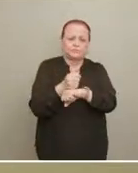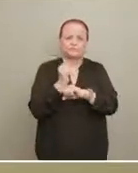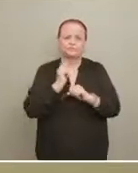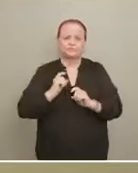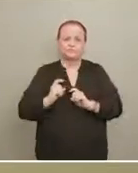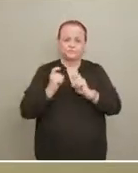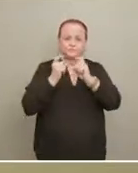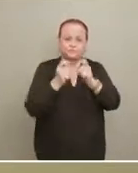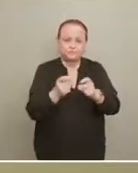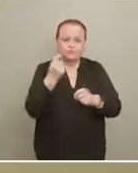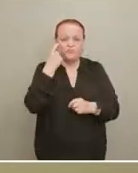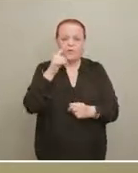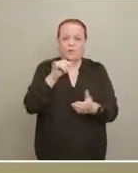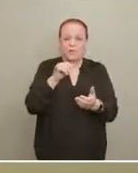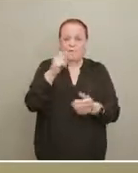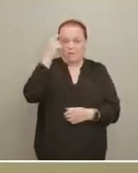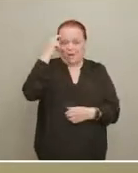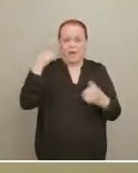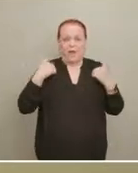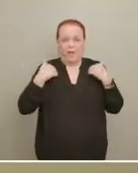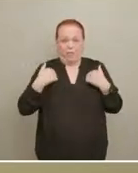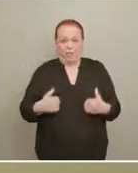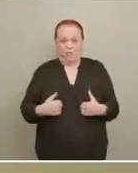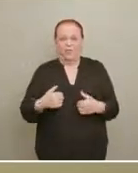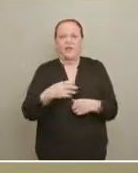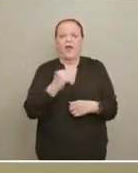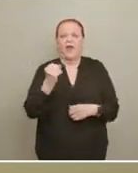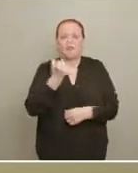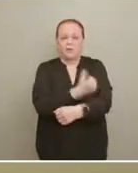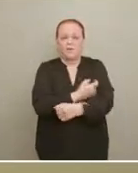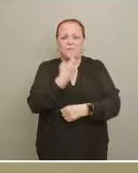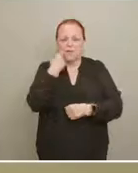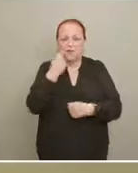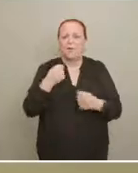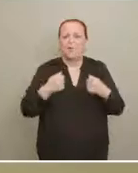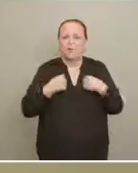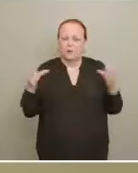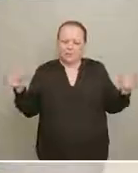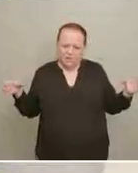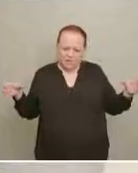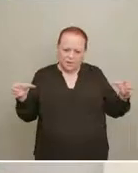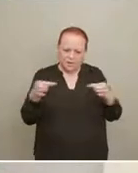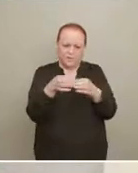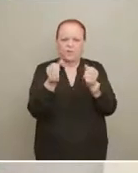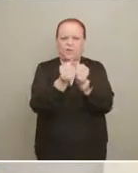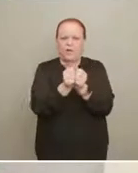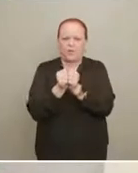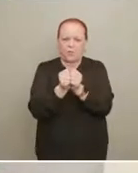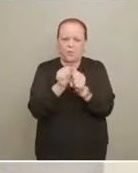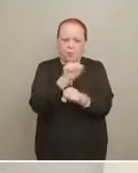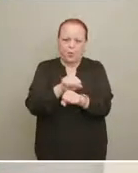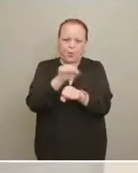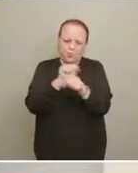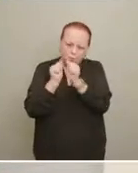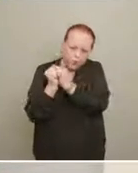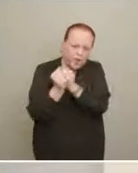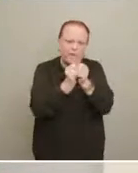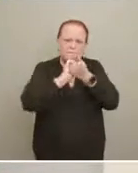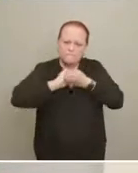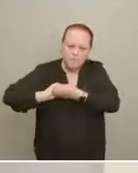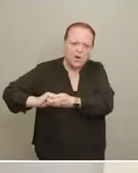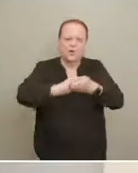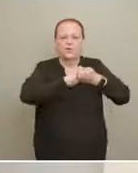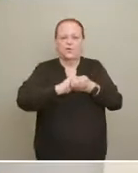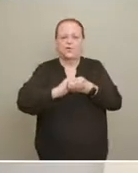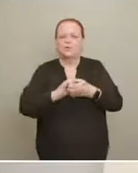a resource, a specialty, and we're coming together to make collective impact in doing this together. So that is the